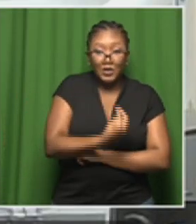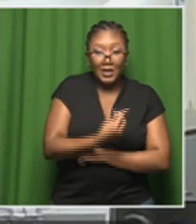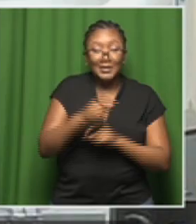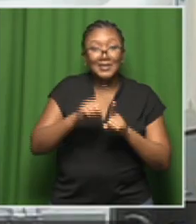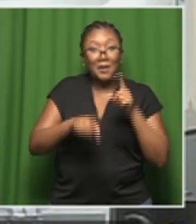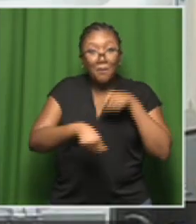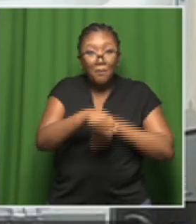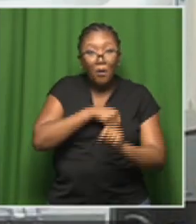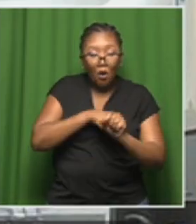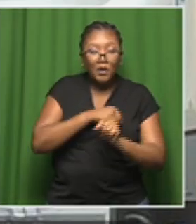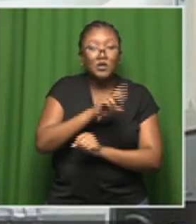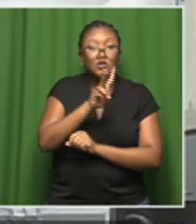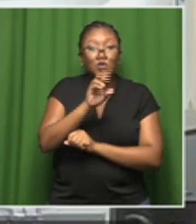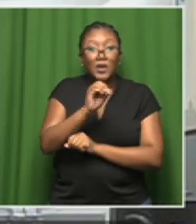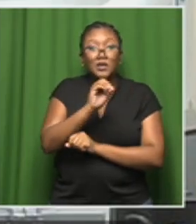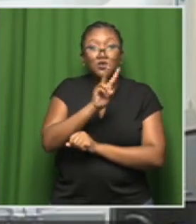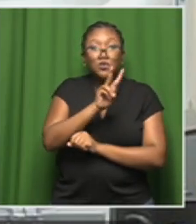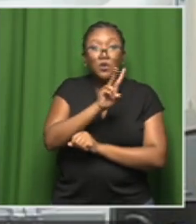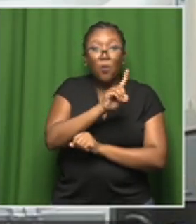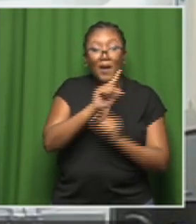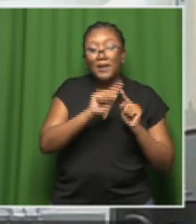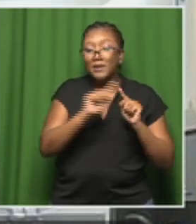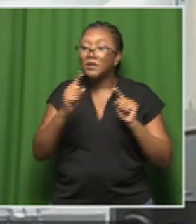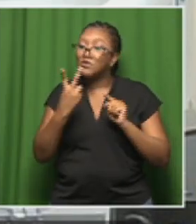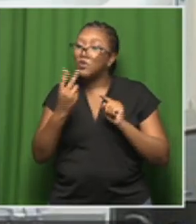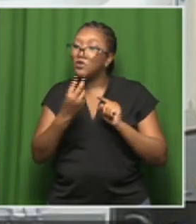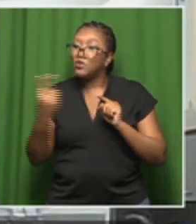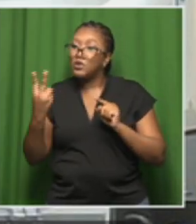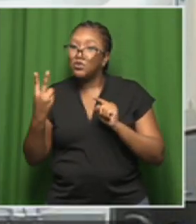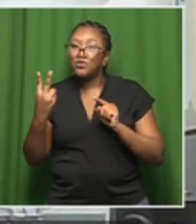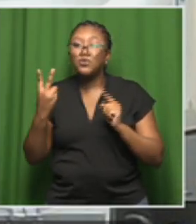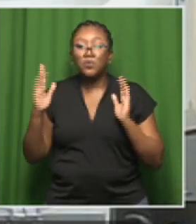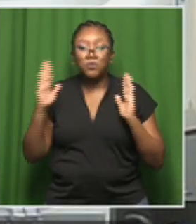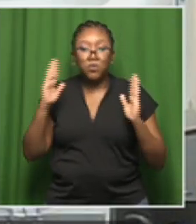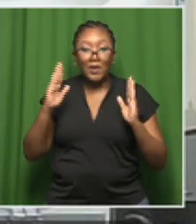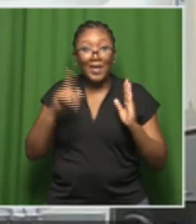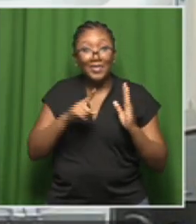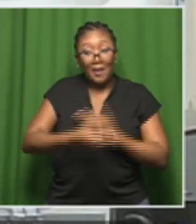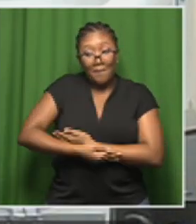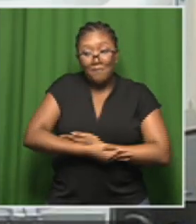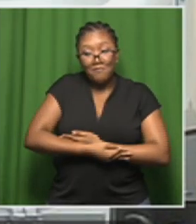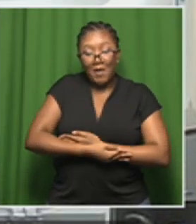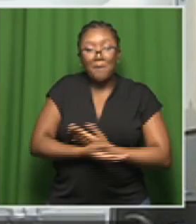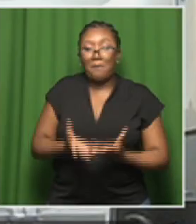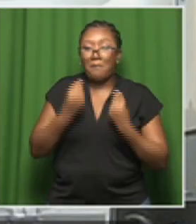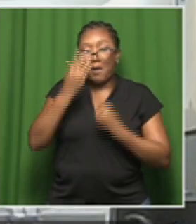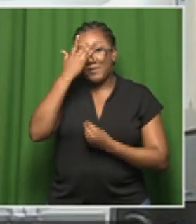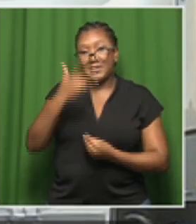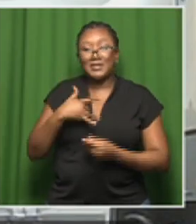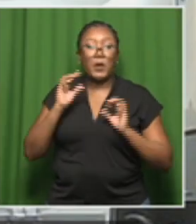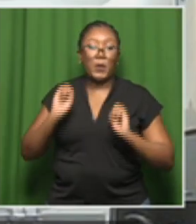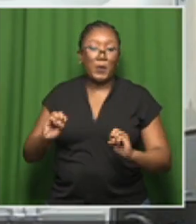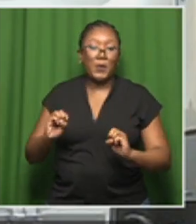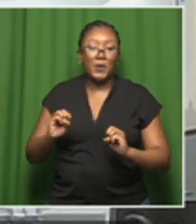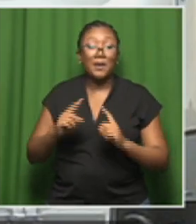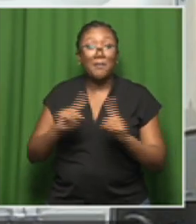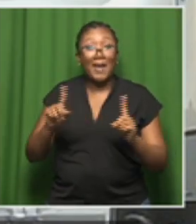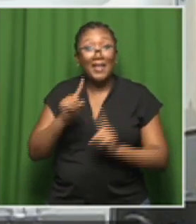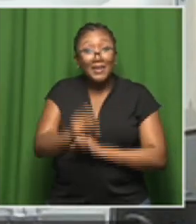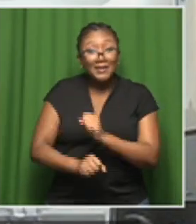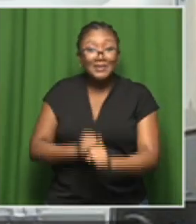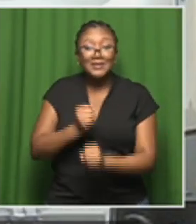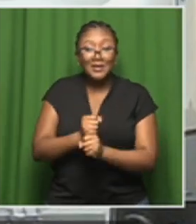during 2020, 2021 and 2022 were never exposed to rubella infection. And so this year,